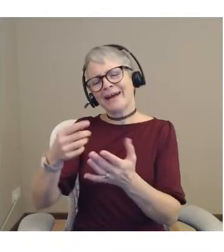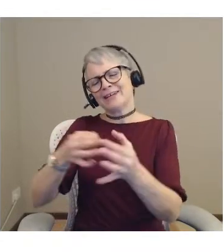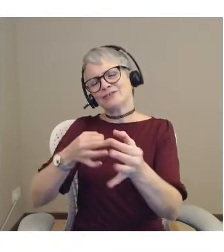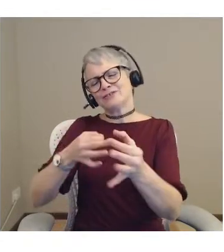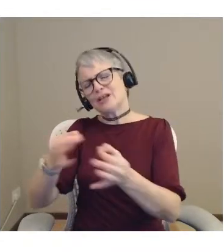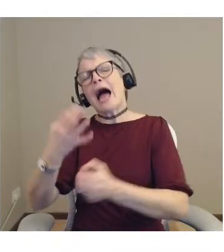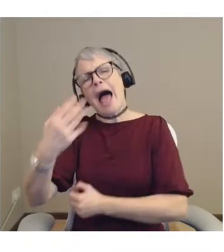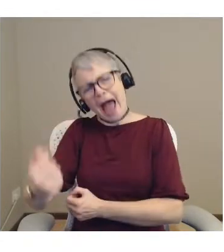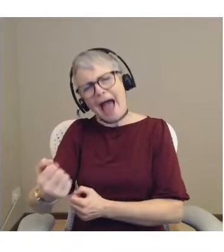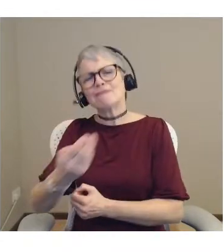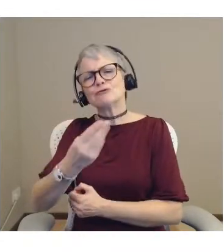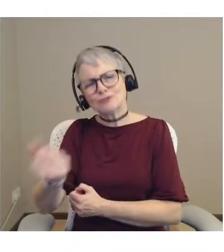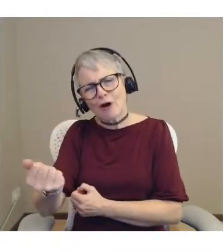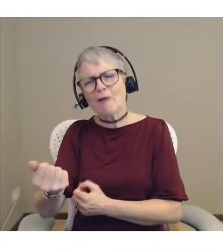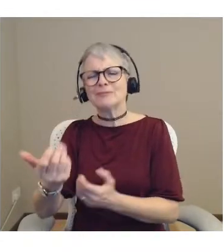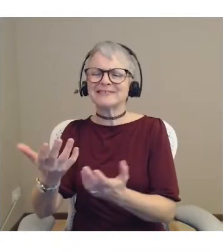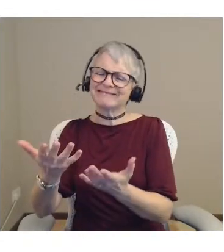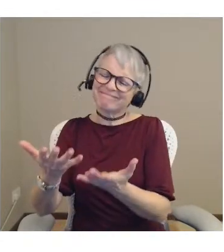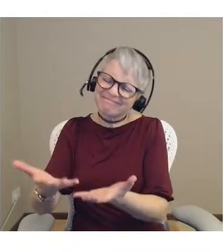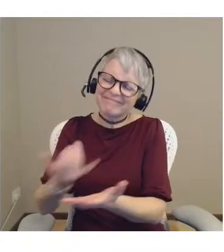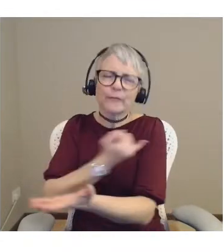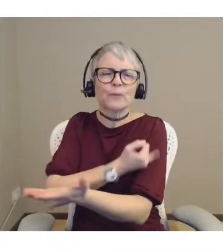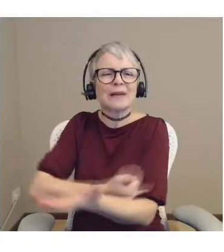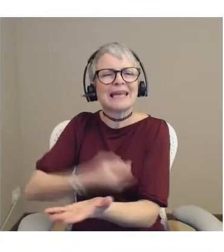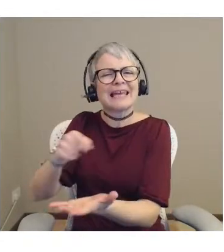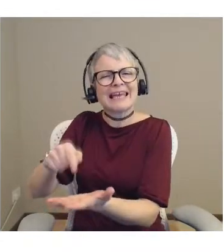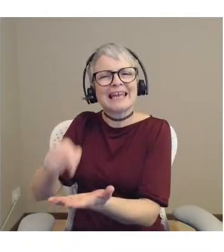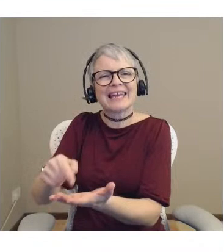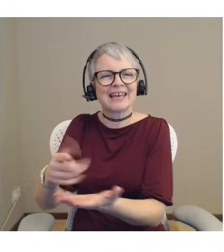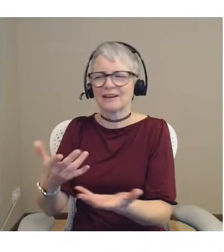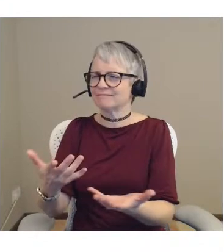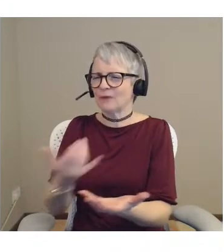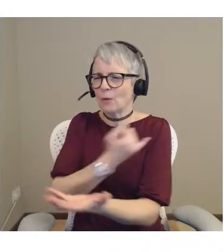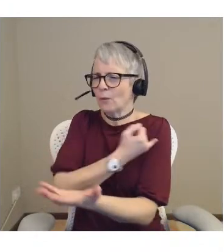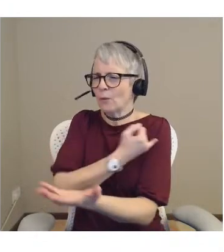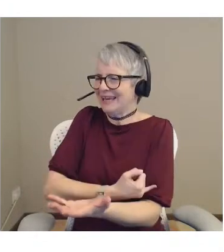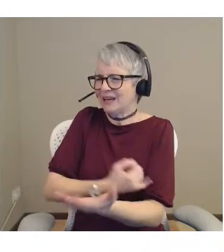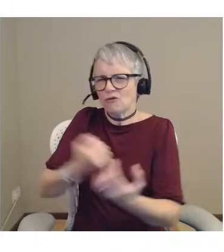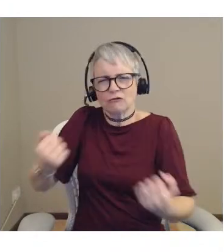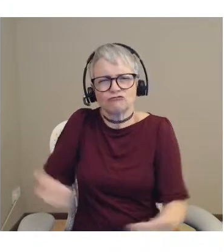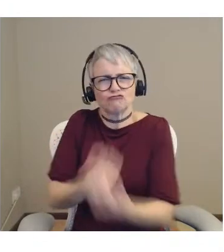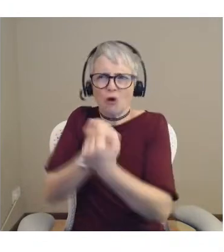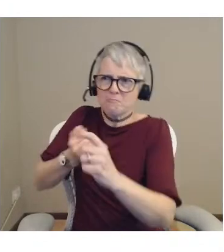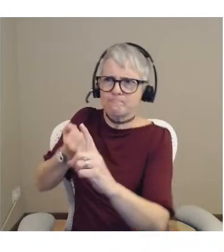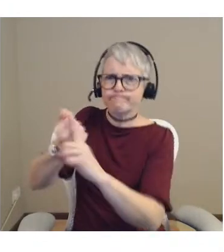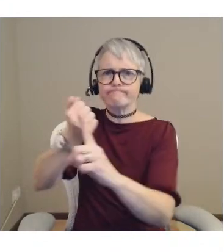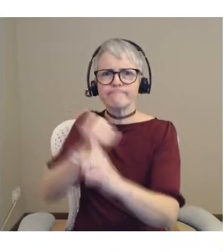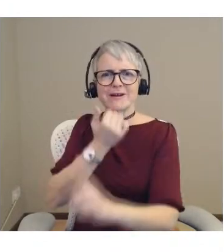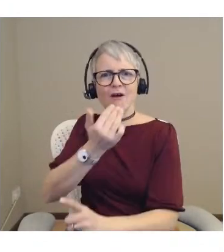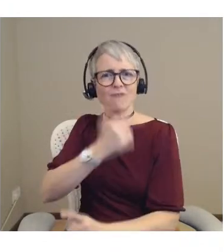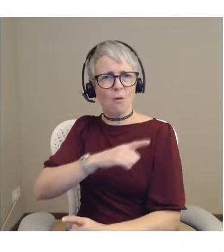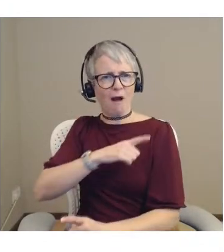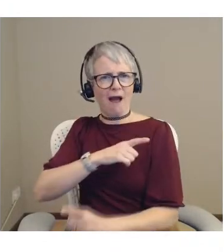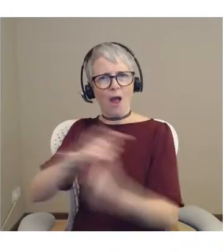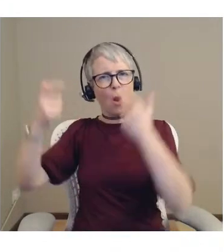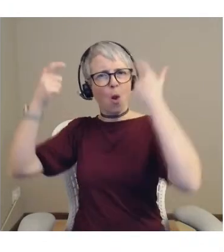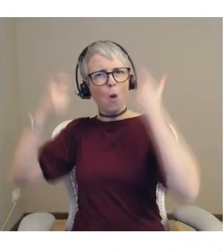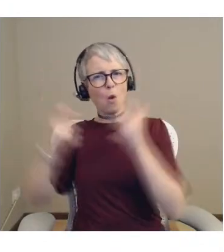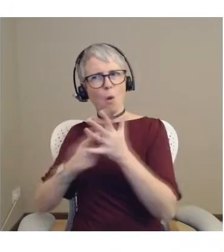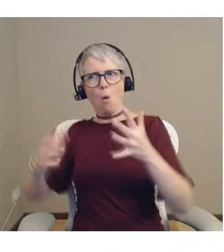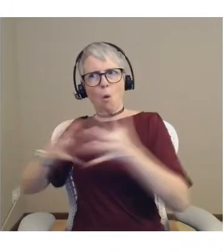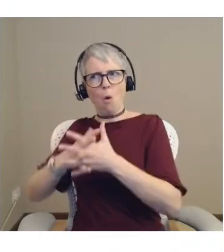them is the lack of teeth, because there are not many legislative proposals included in